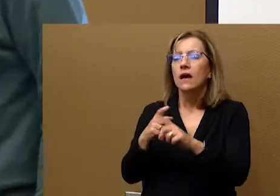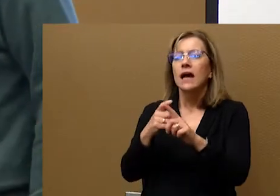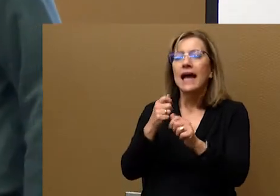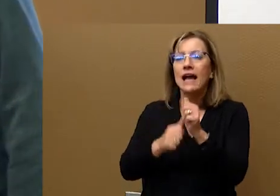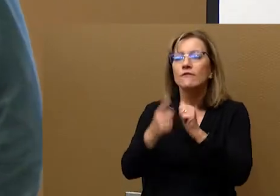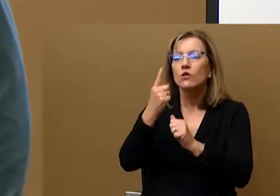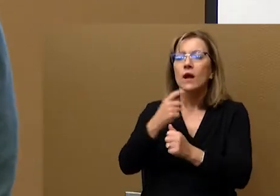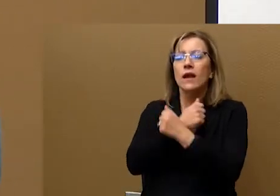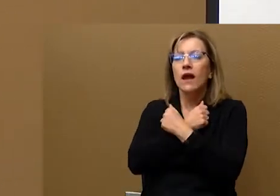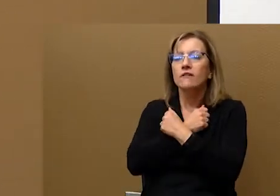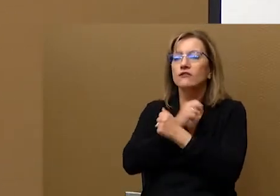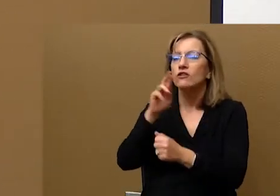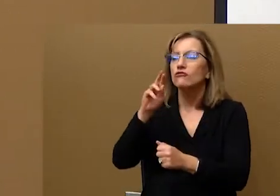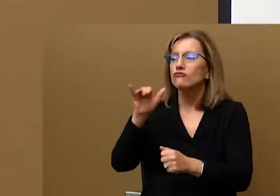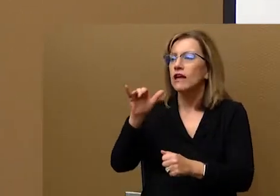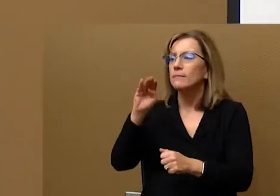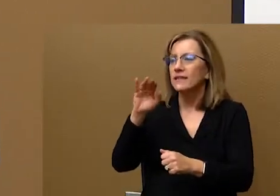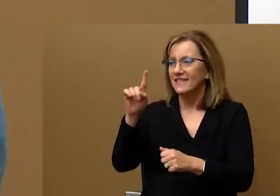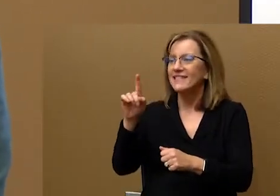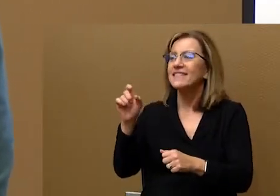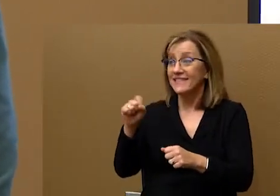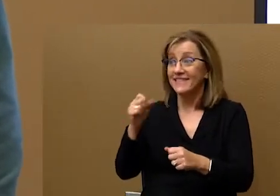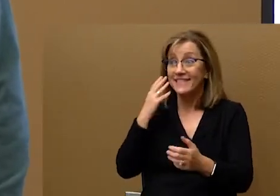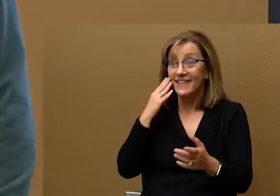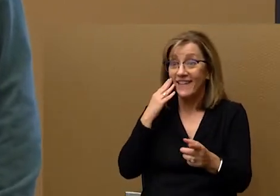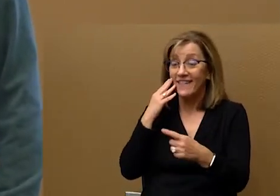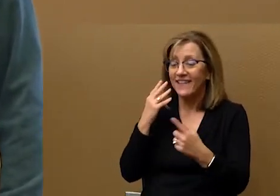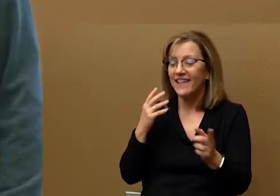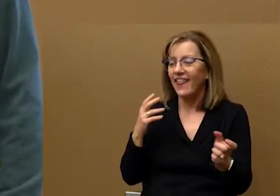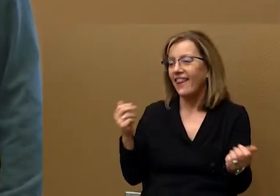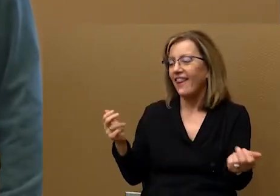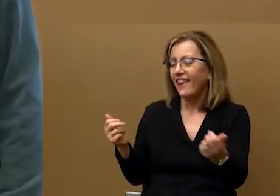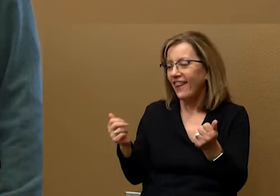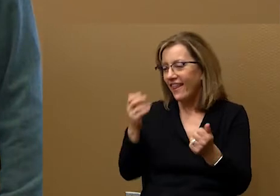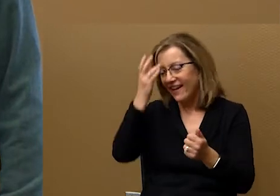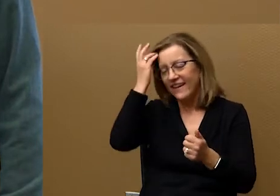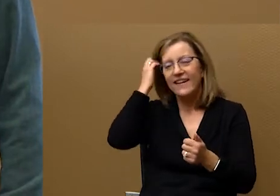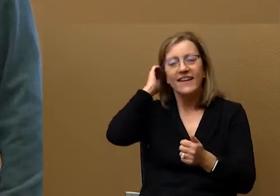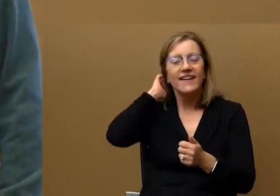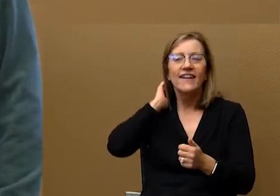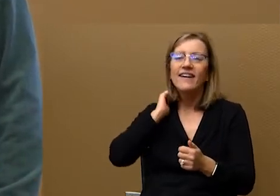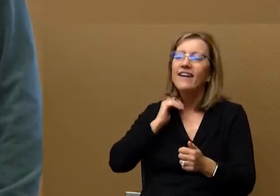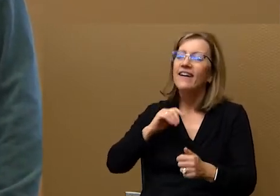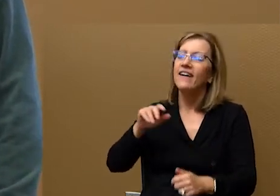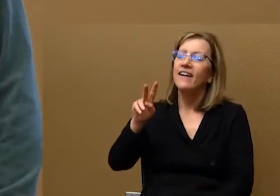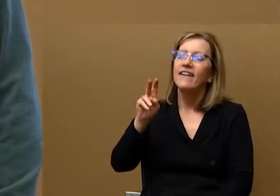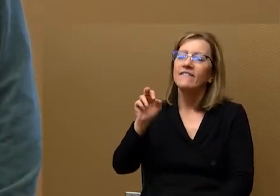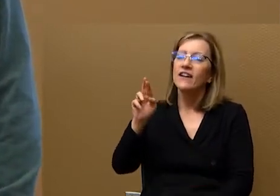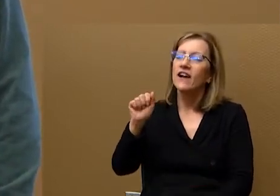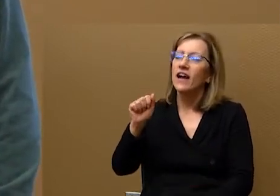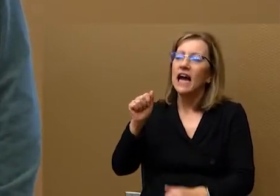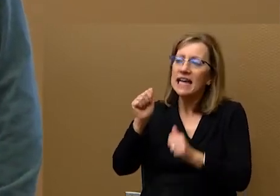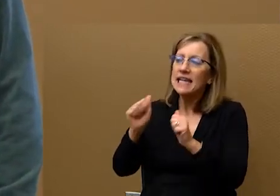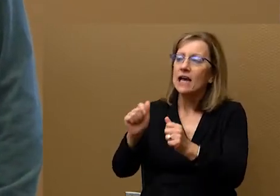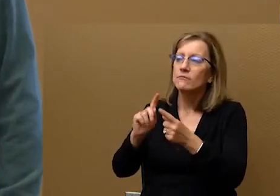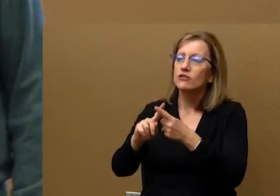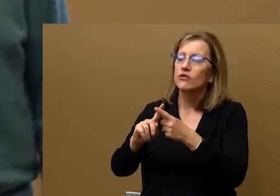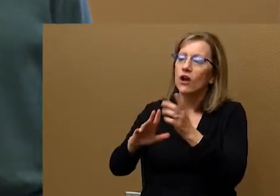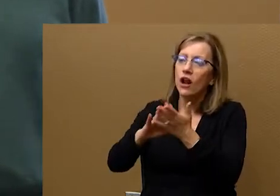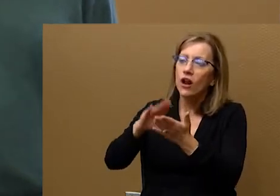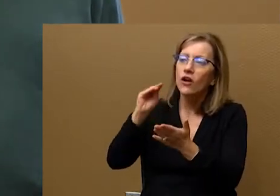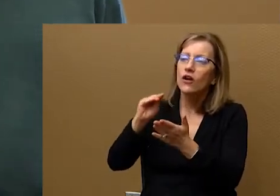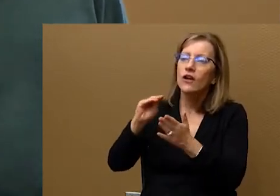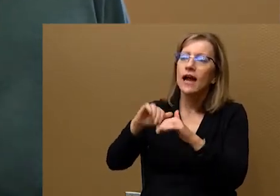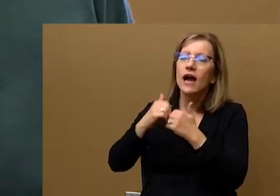It's from Everyone Loves Raymond, and it's about, did everyone know that show? Everyone Loves Raymond. Their attempts to learn